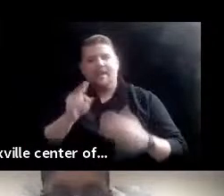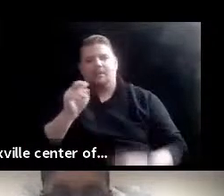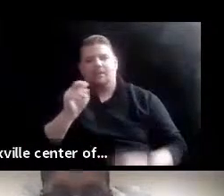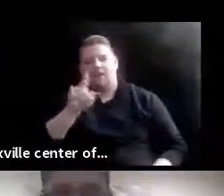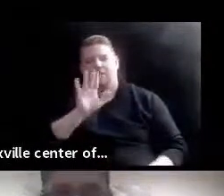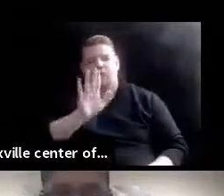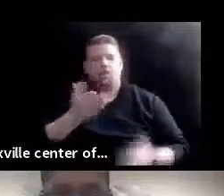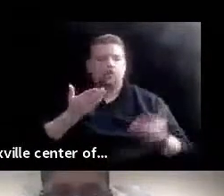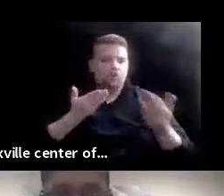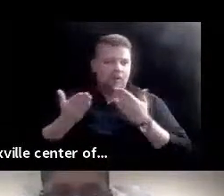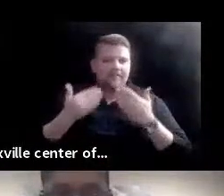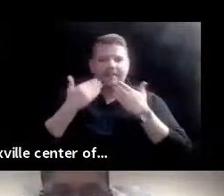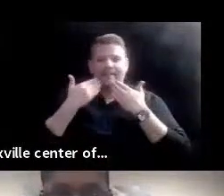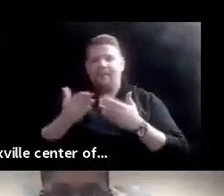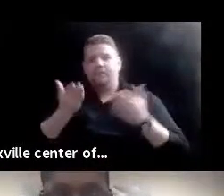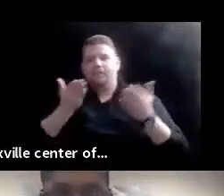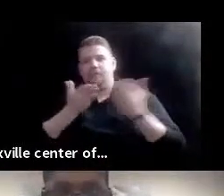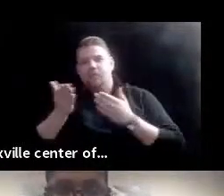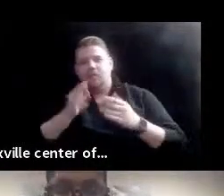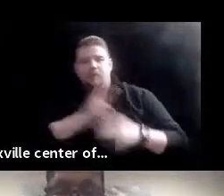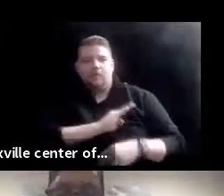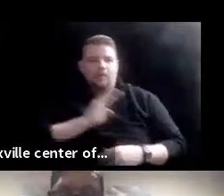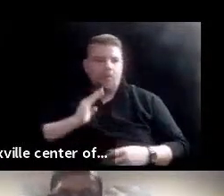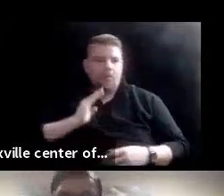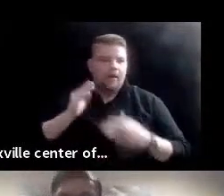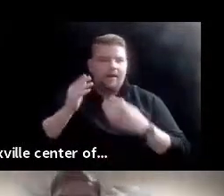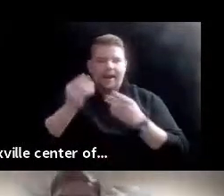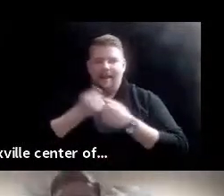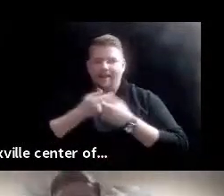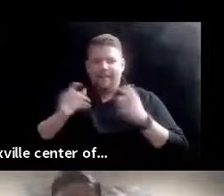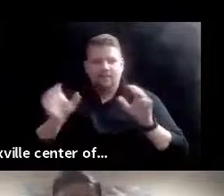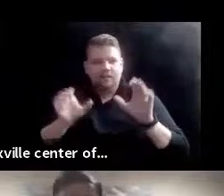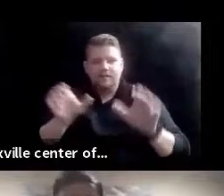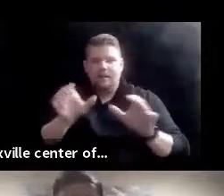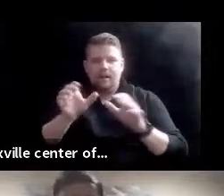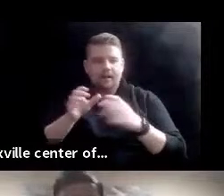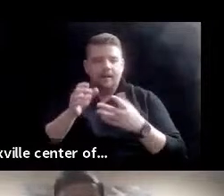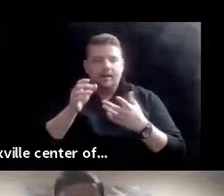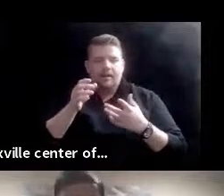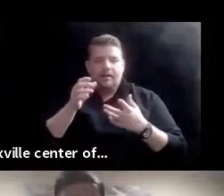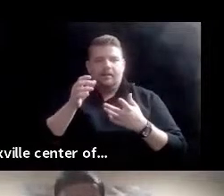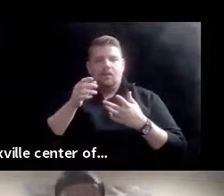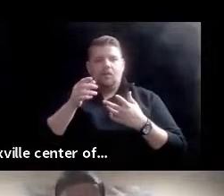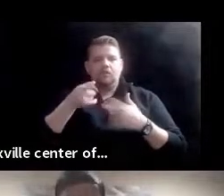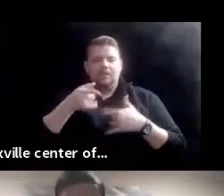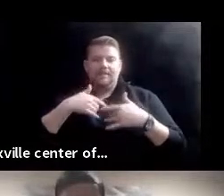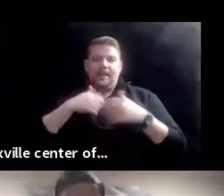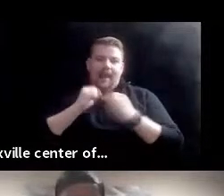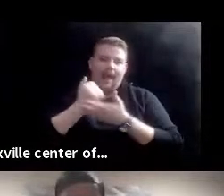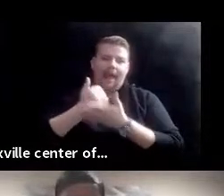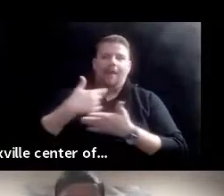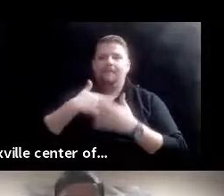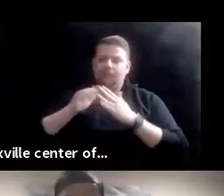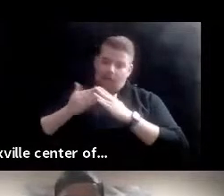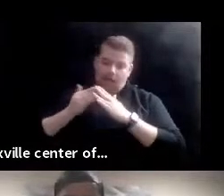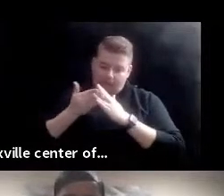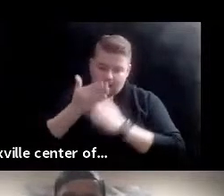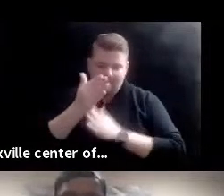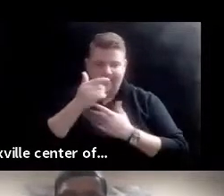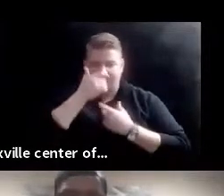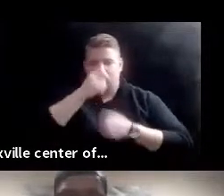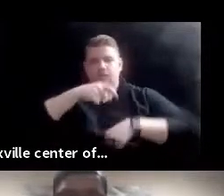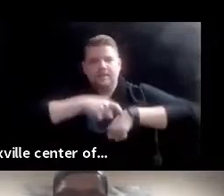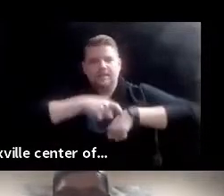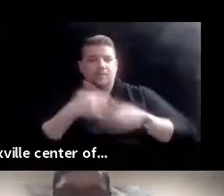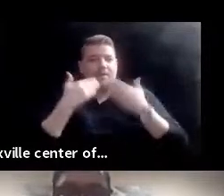thank her for serving the board and the way she's weathered us through this interesting time. So